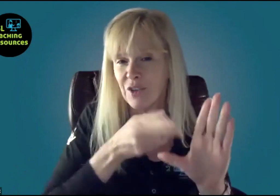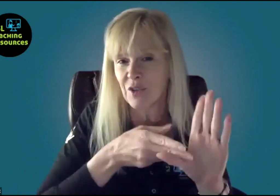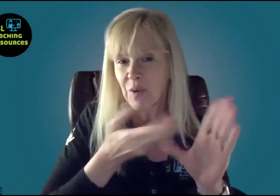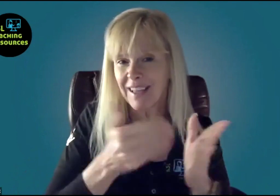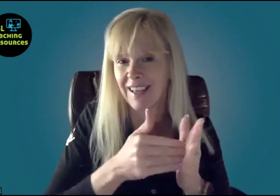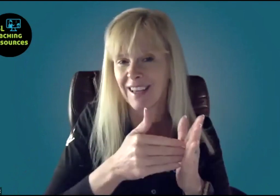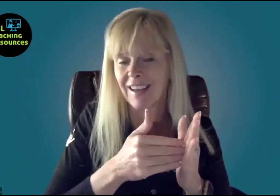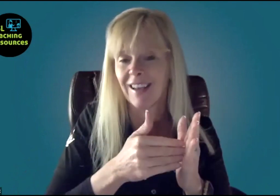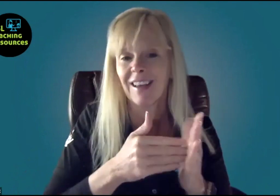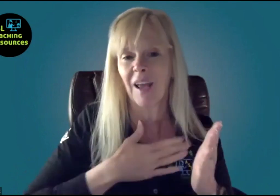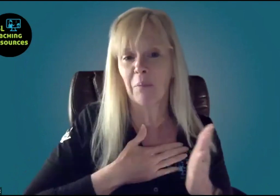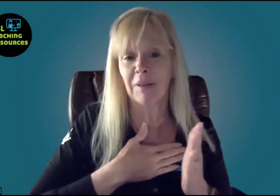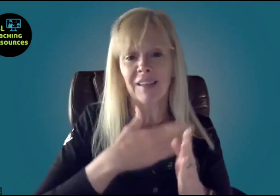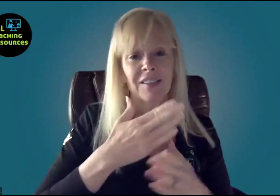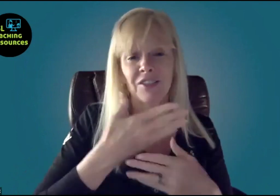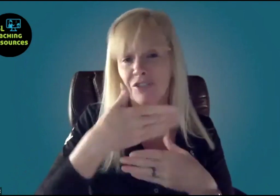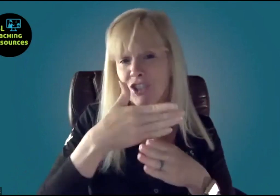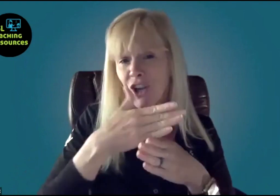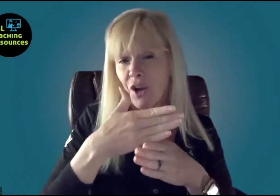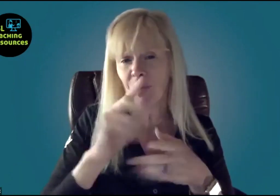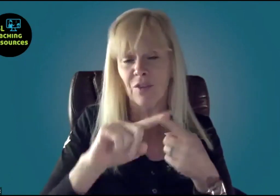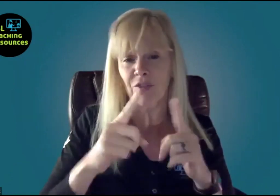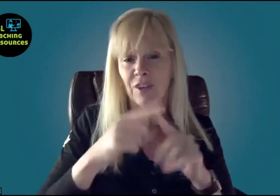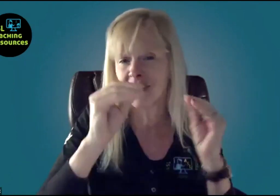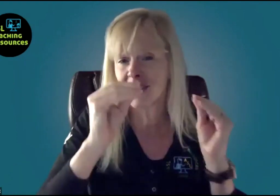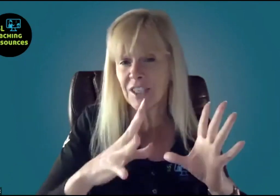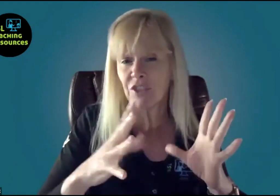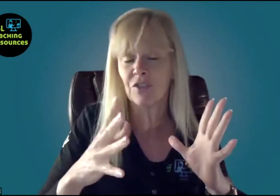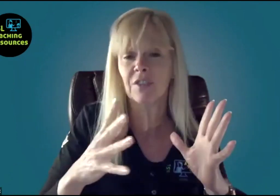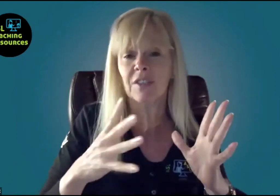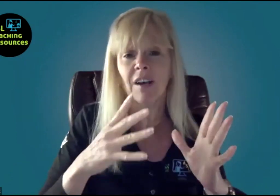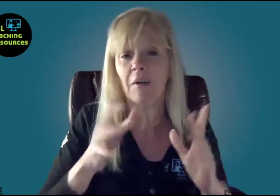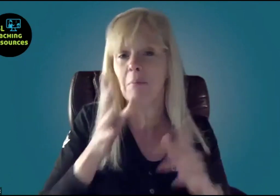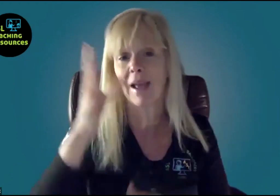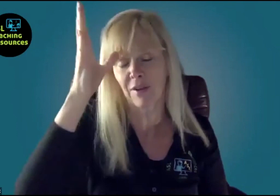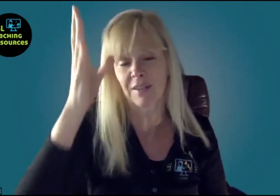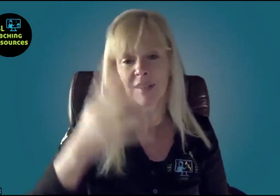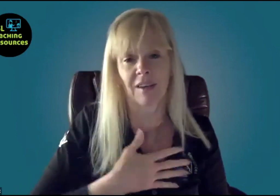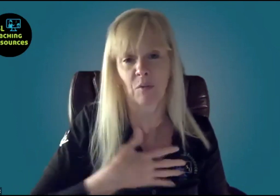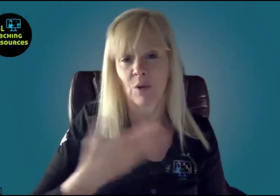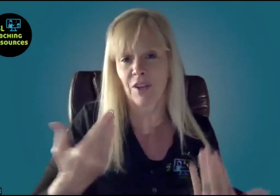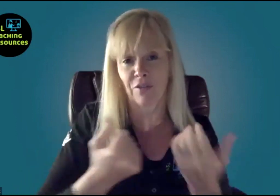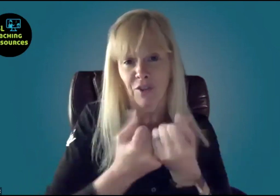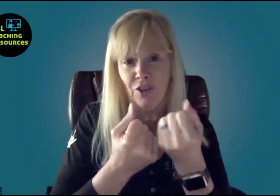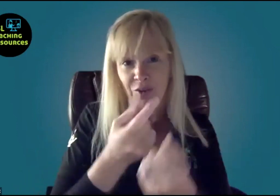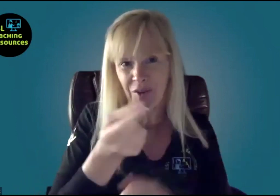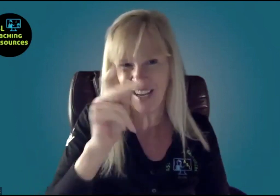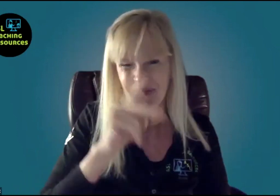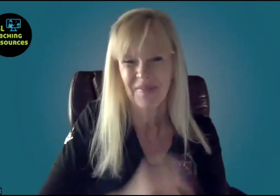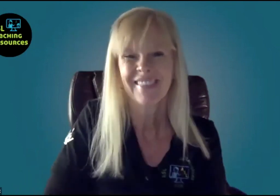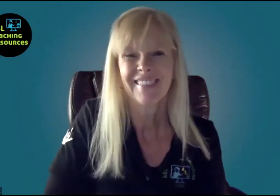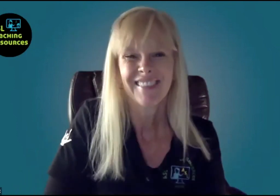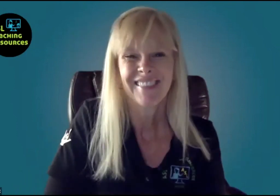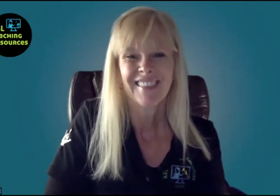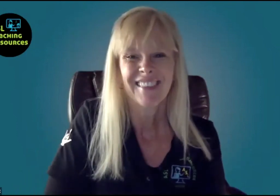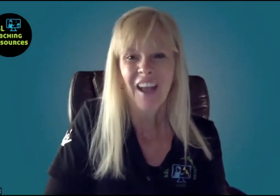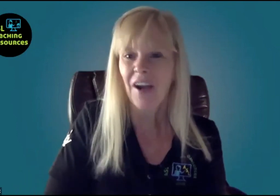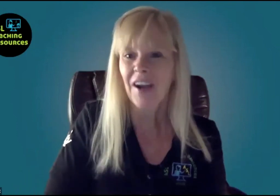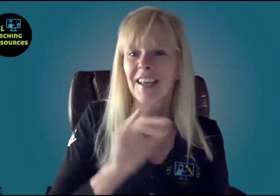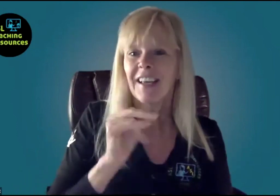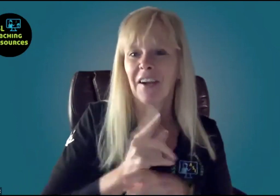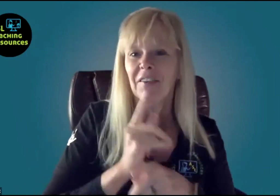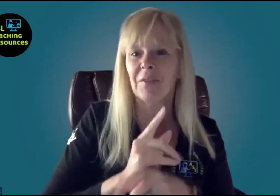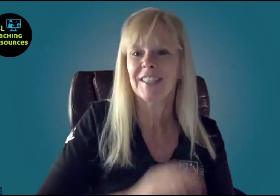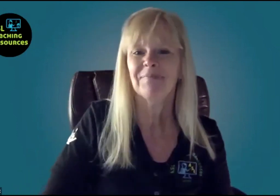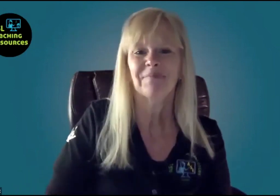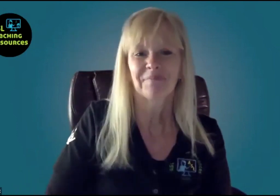you can join again, and please share with your friends, teachers, parents. We're here for you. Okay. All right.